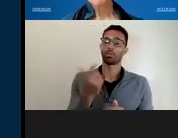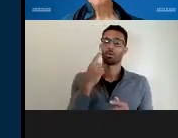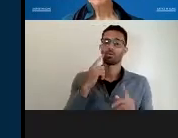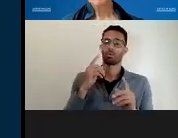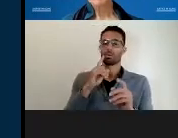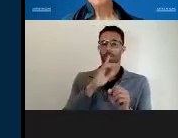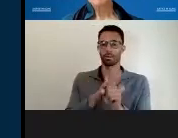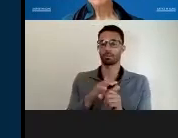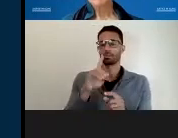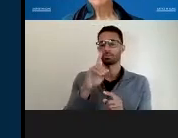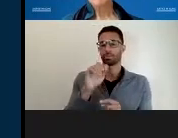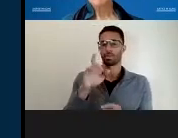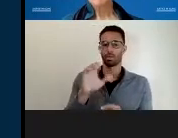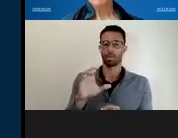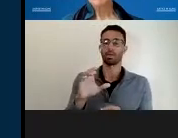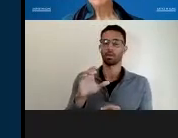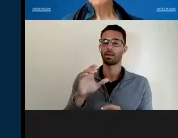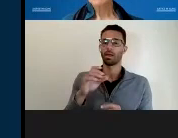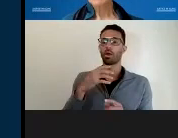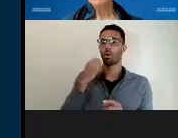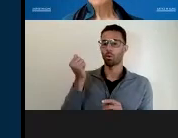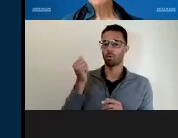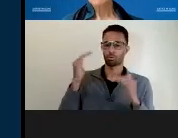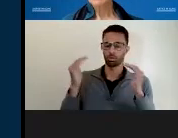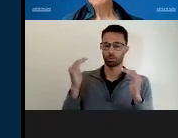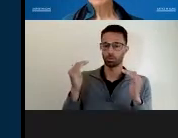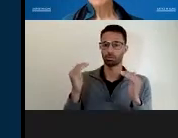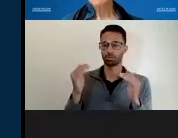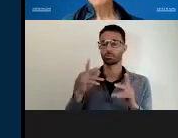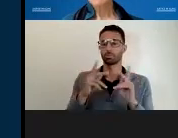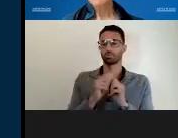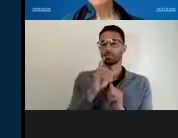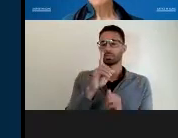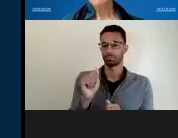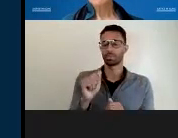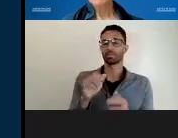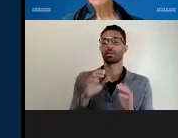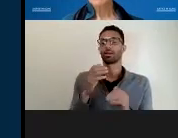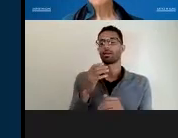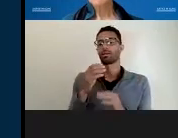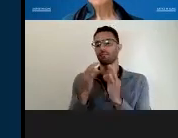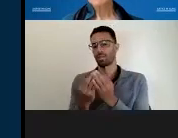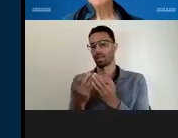and to older adults, people with disabilities, and family caregivers, so that everyone has a